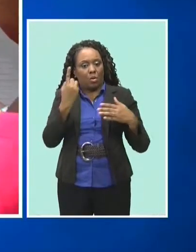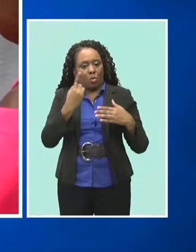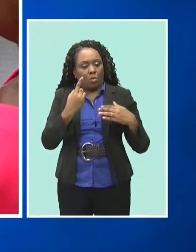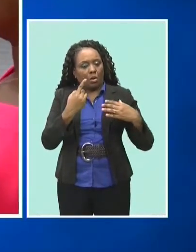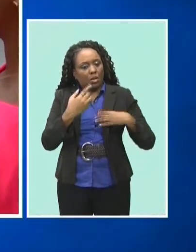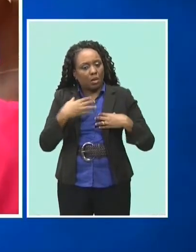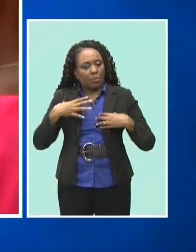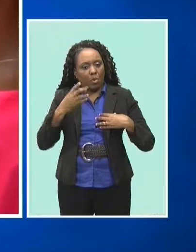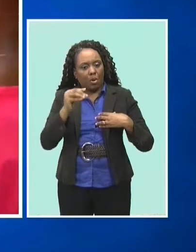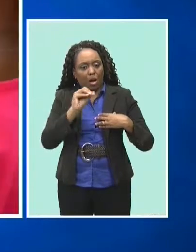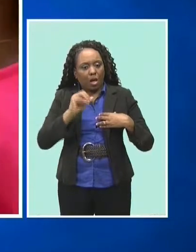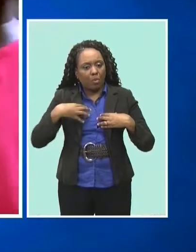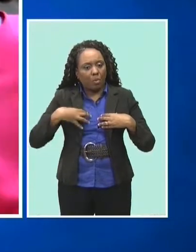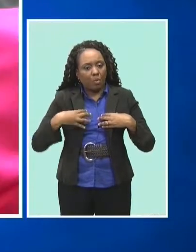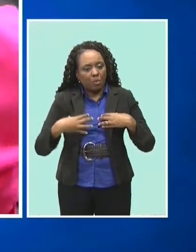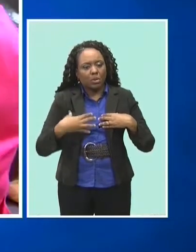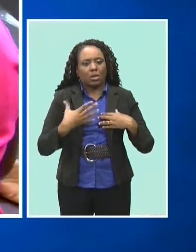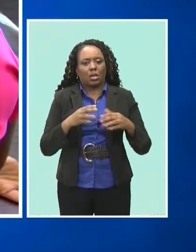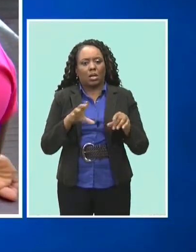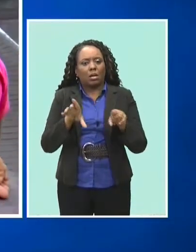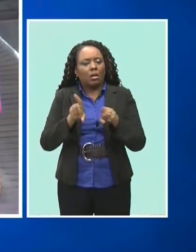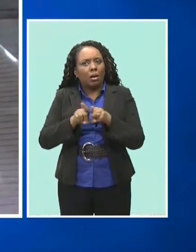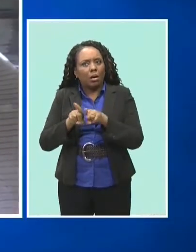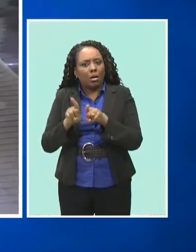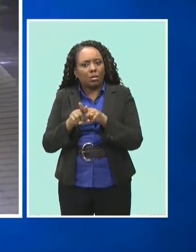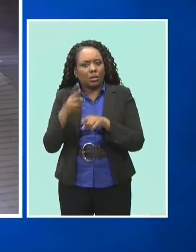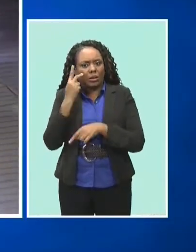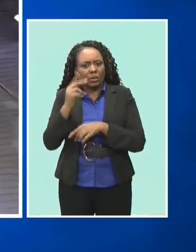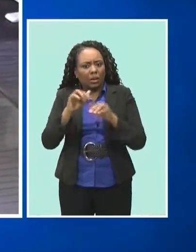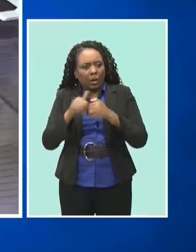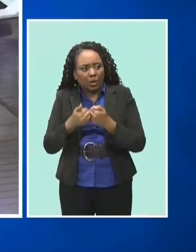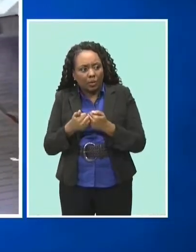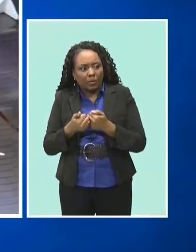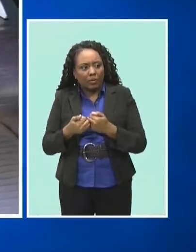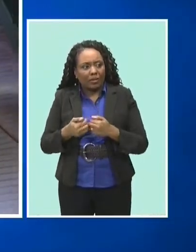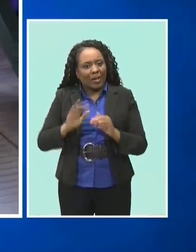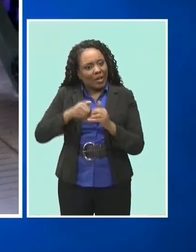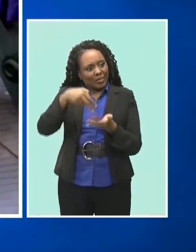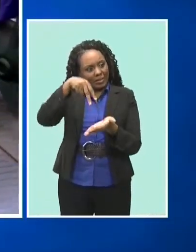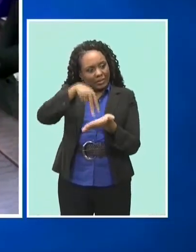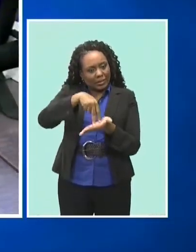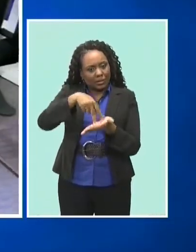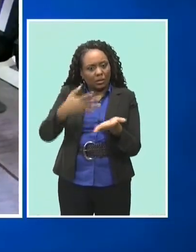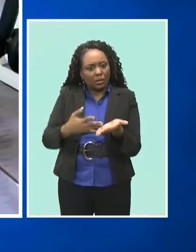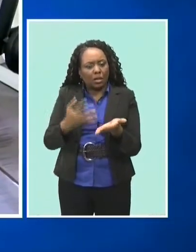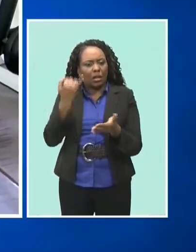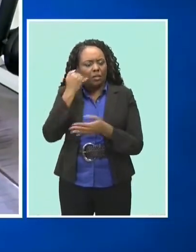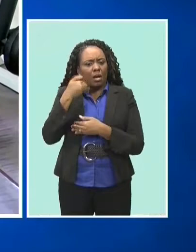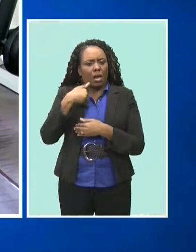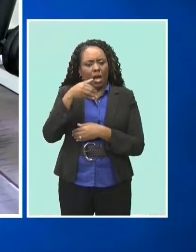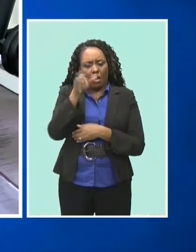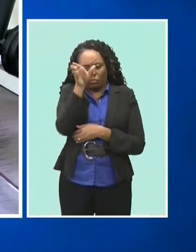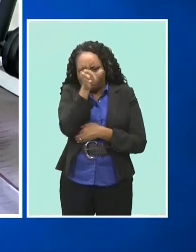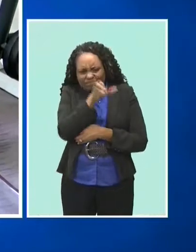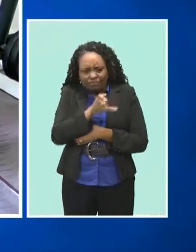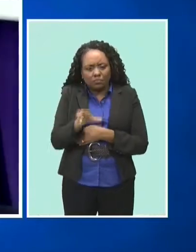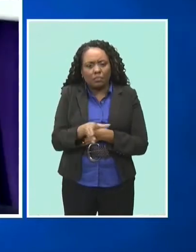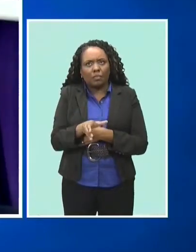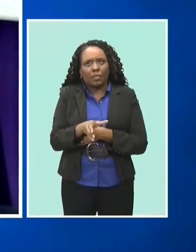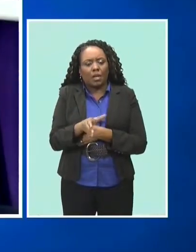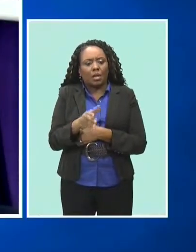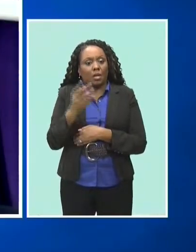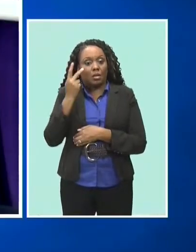also plays a major role. Posture is very important, especially if they have scoliosis. So that's one of the